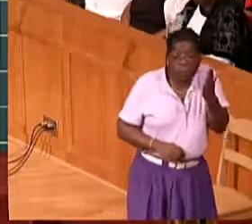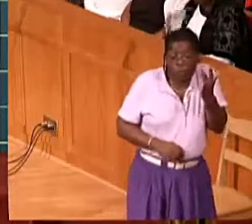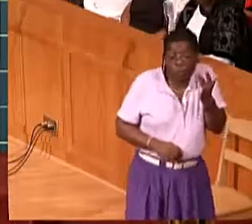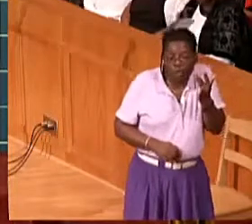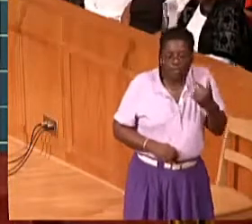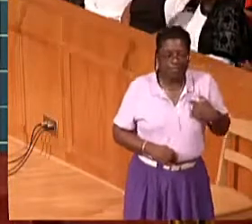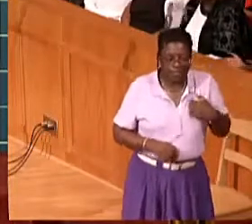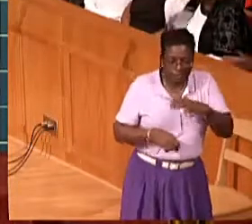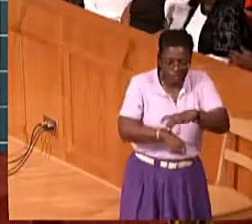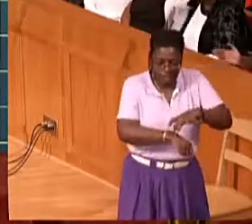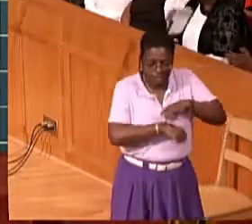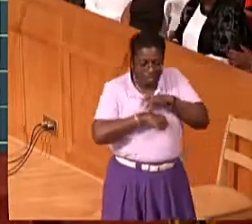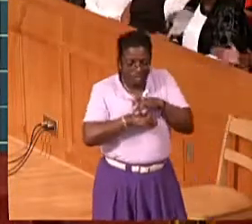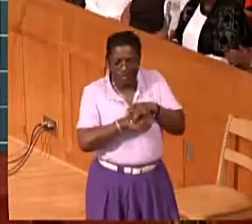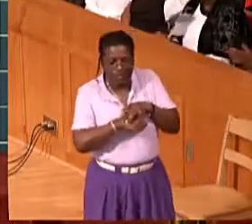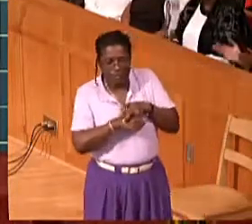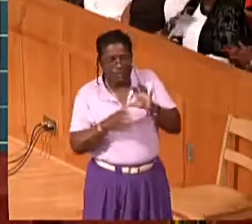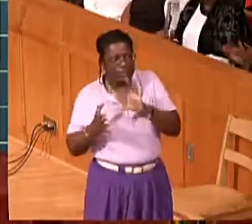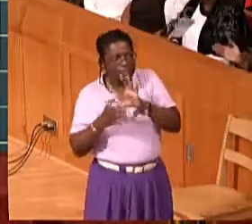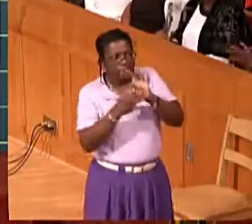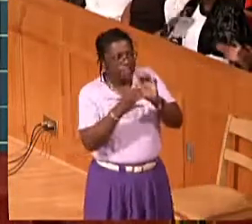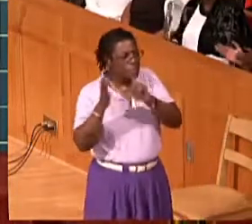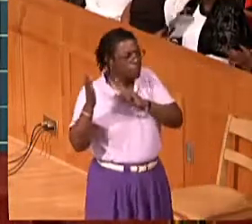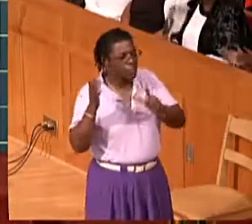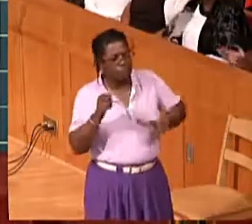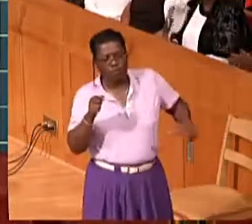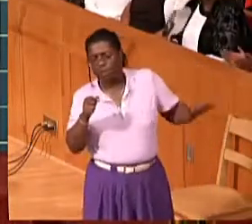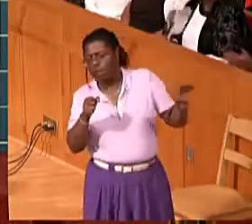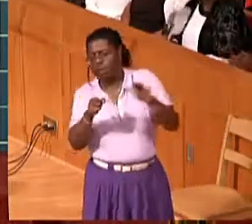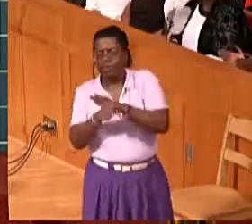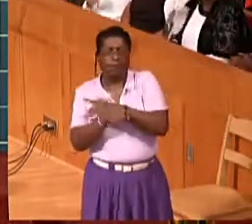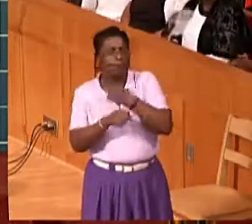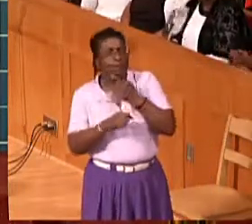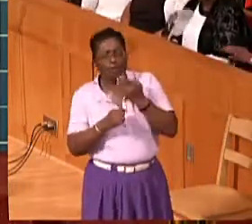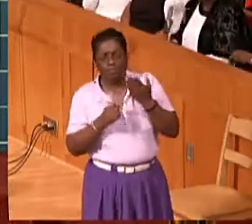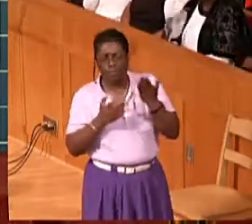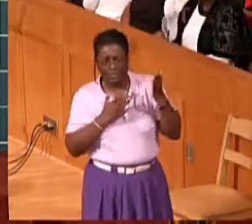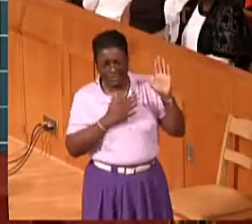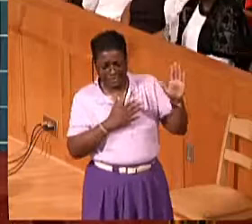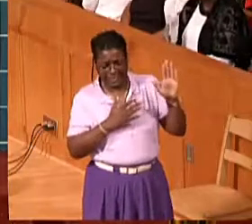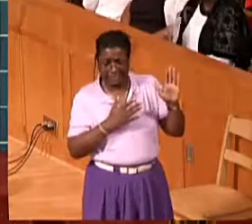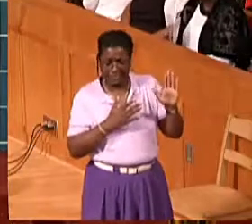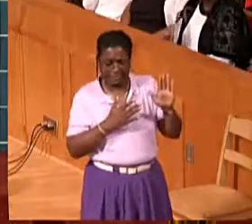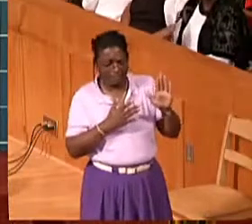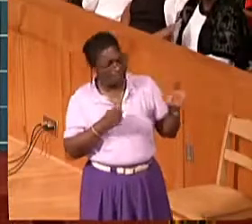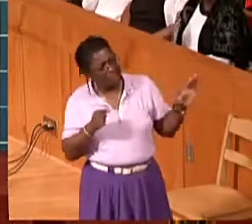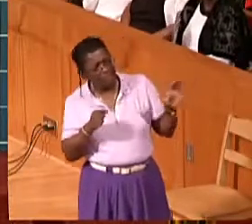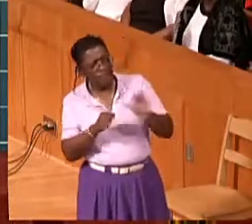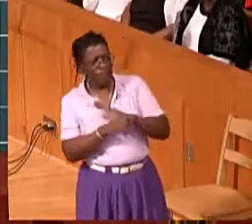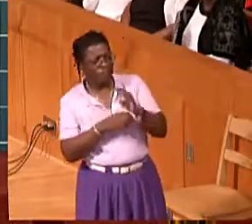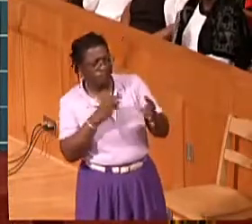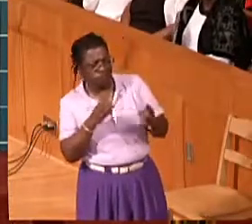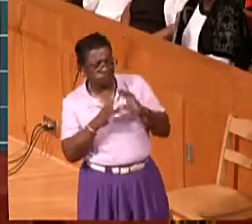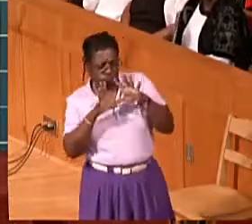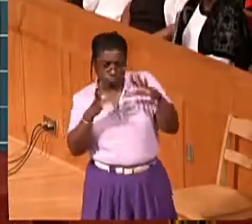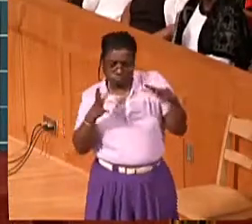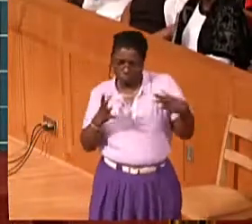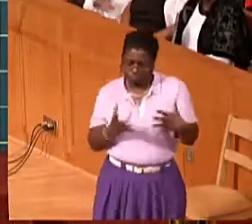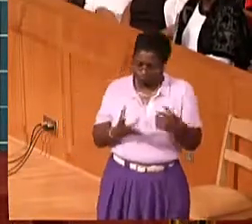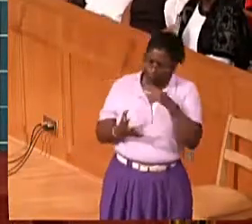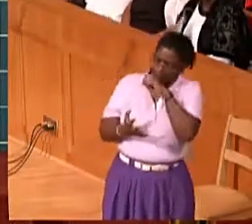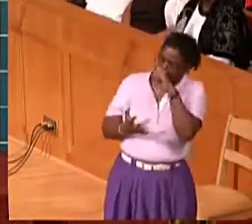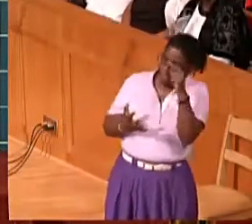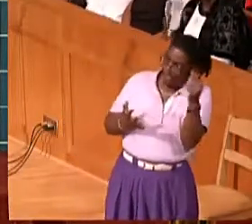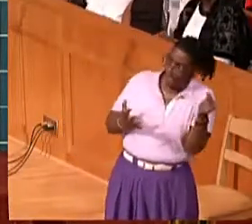The fullness thereof. Reach around and tell Cook for me, the whole world and they that dwell